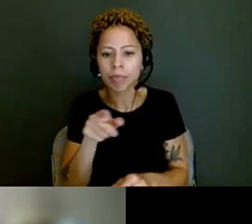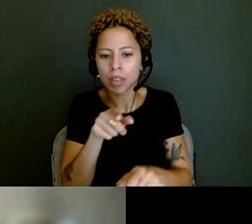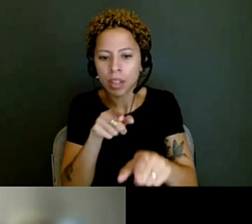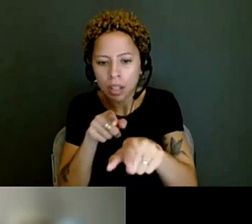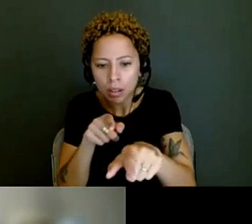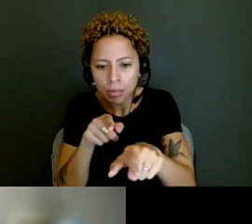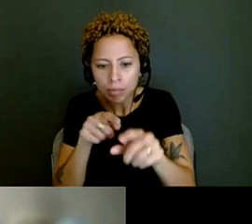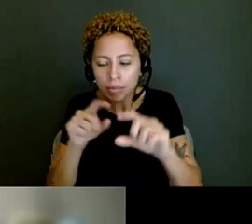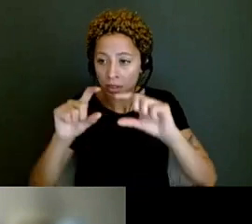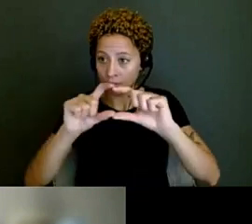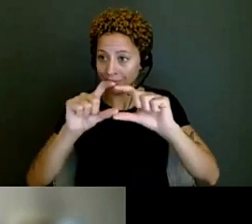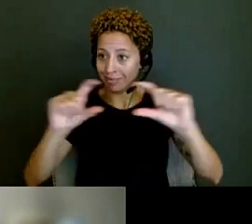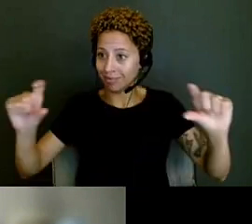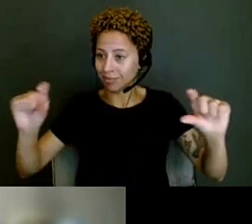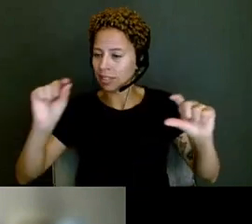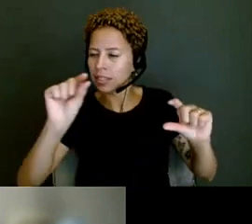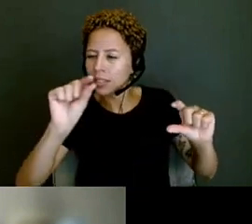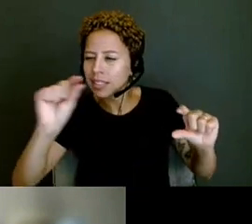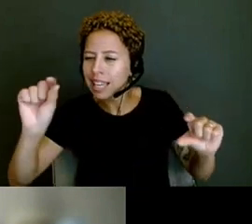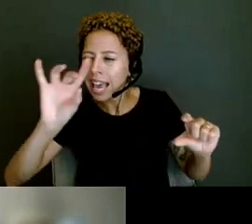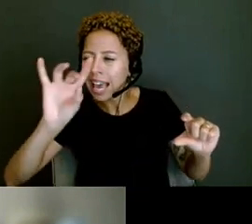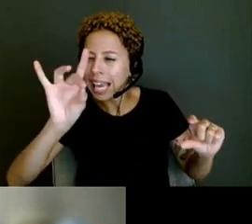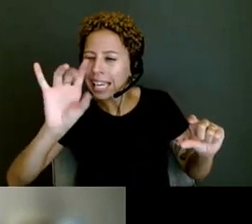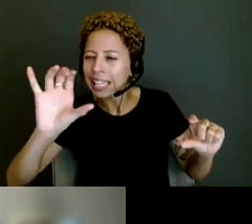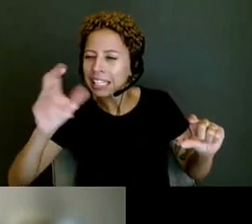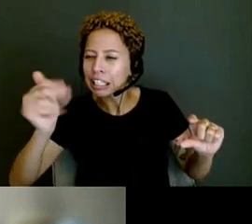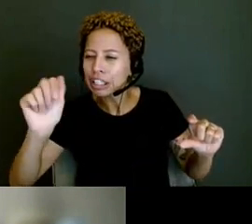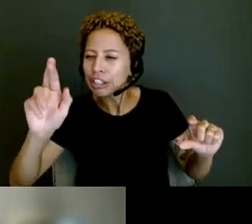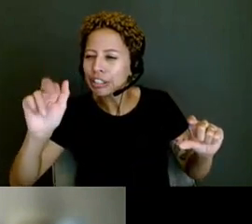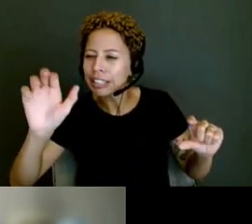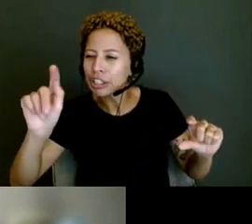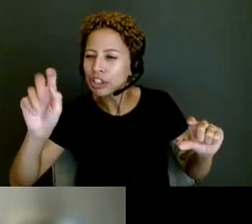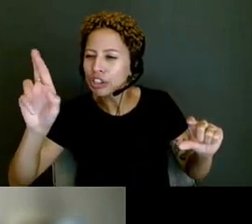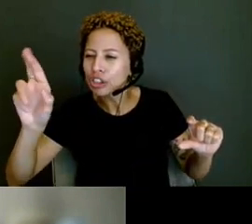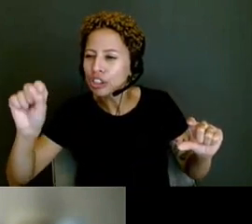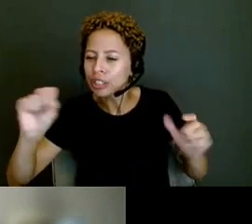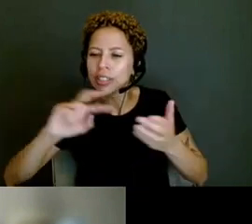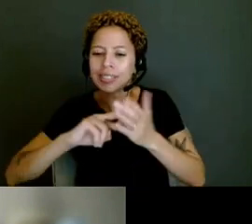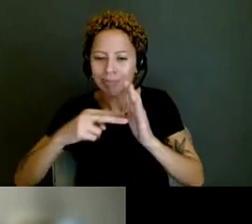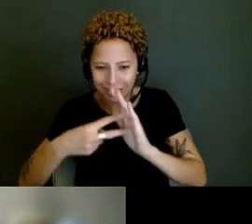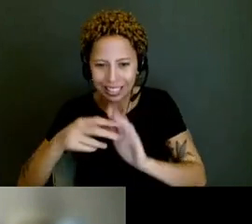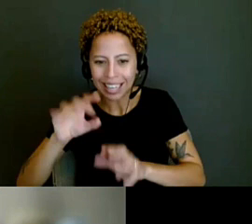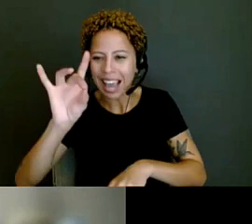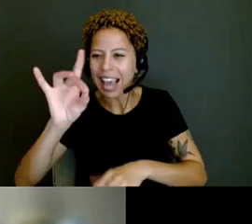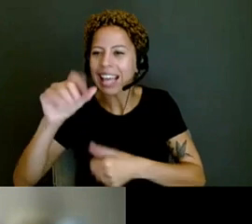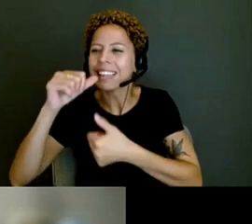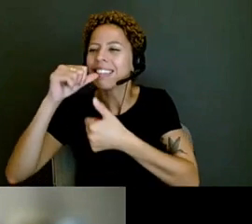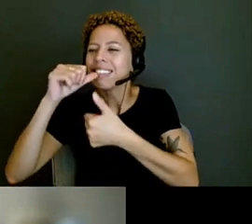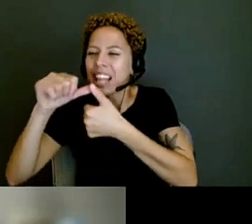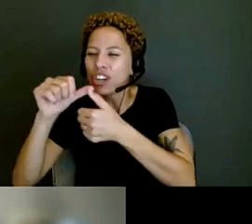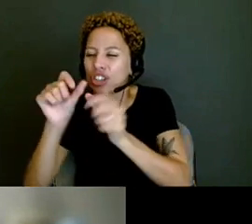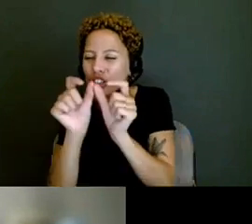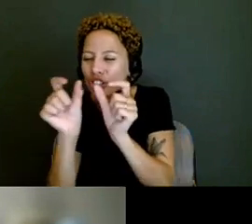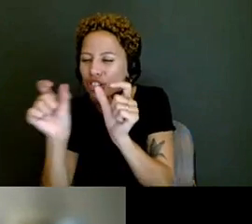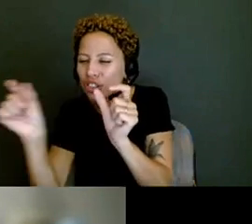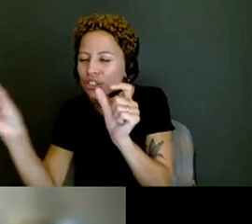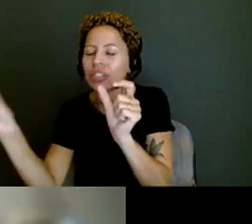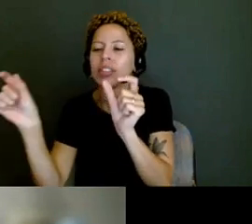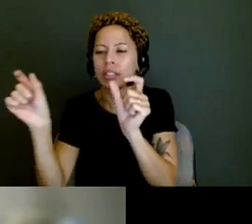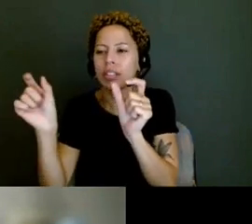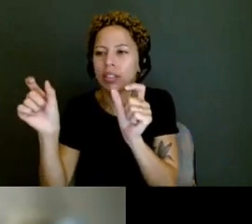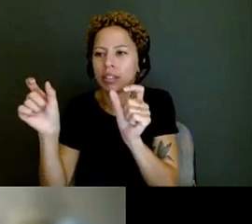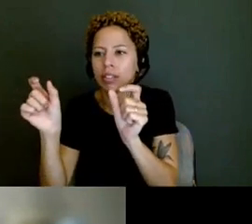you how many credits you're going to use when you send a message. So you can send longer messages, just not just 160 characters.